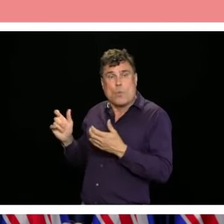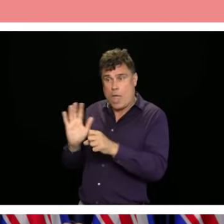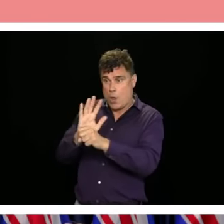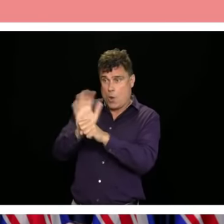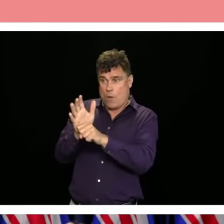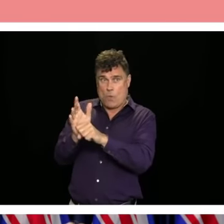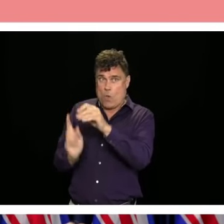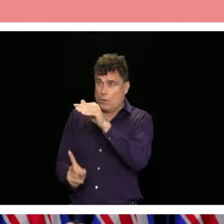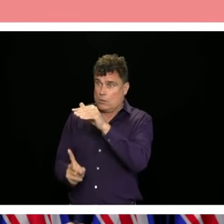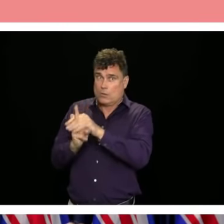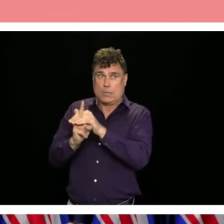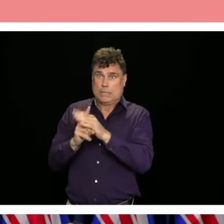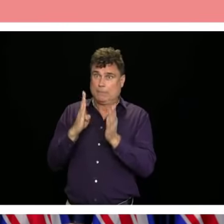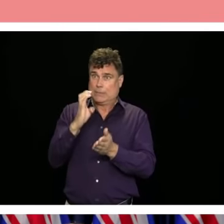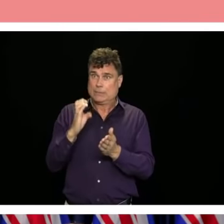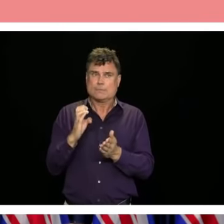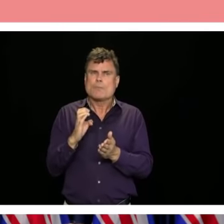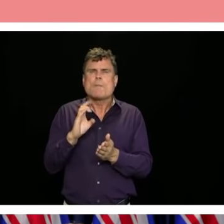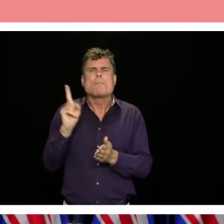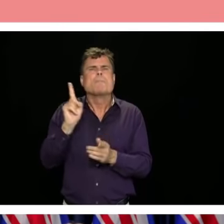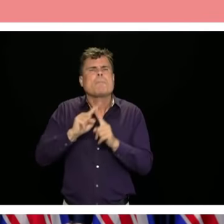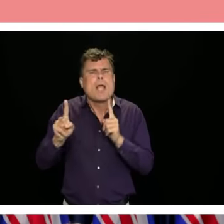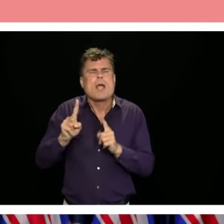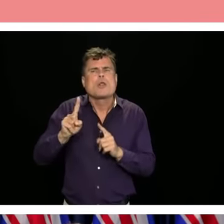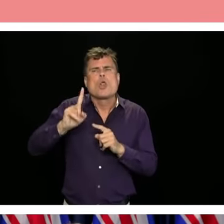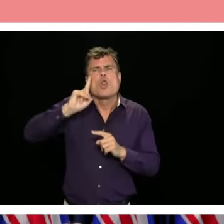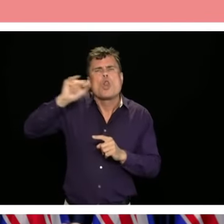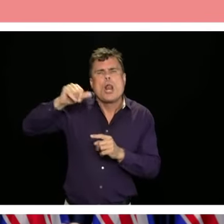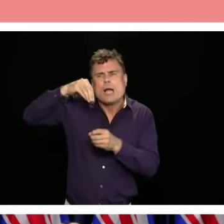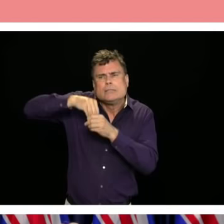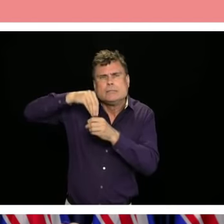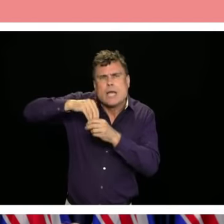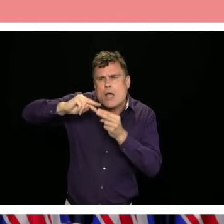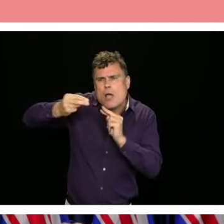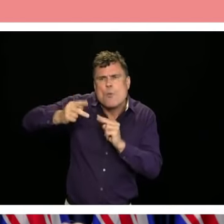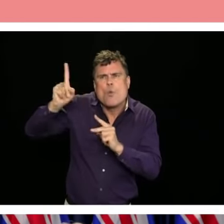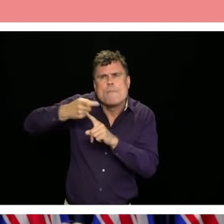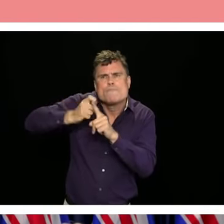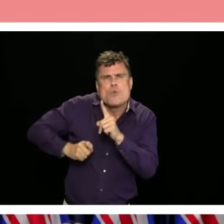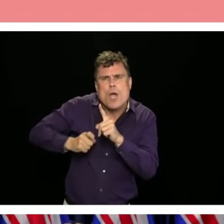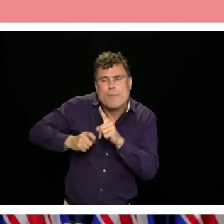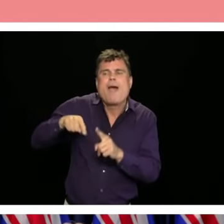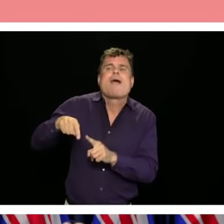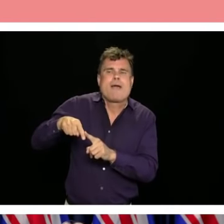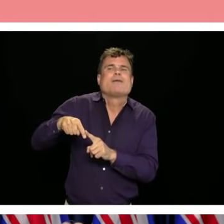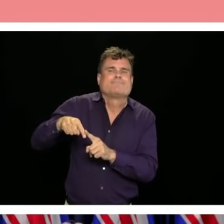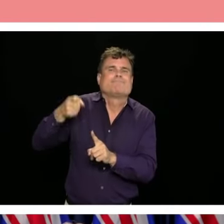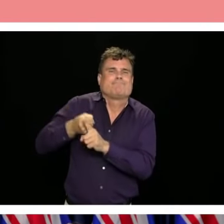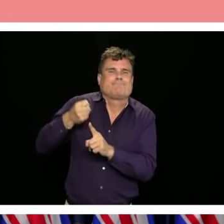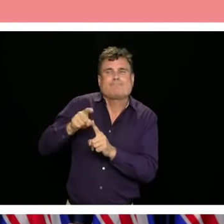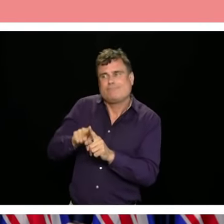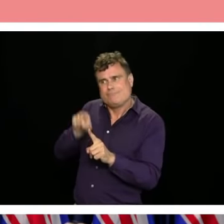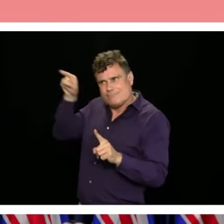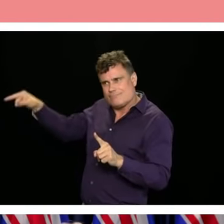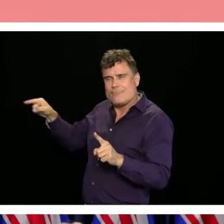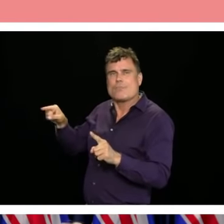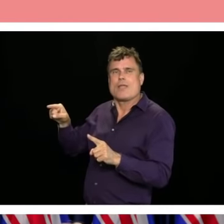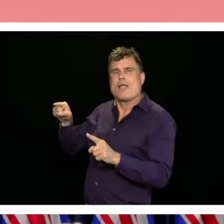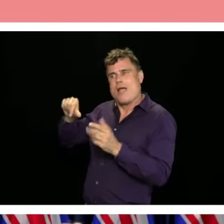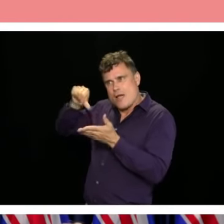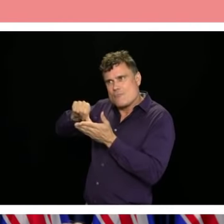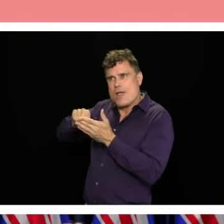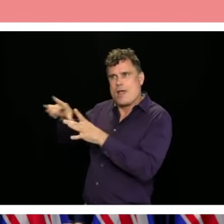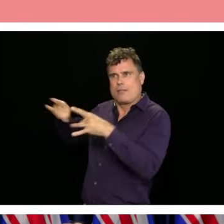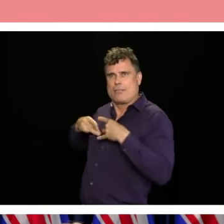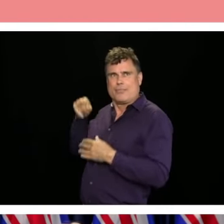the viruses that we were seeing coming in from China. And we had seen quite a few of them, and they weren't spreading too much. So we saw this new